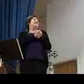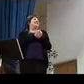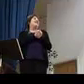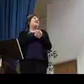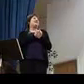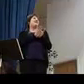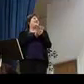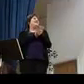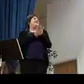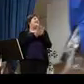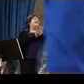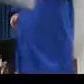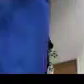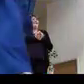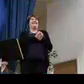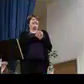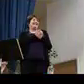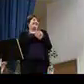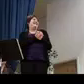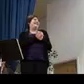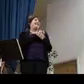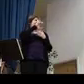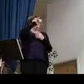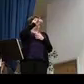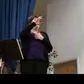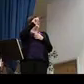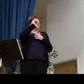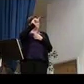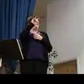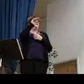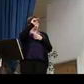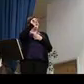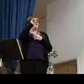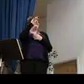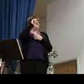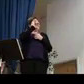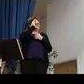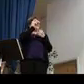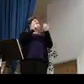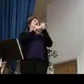Assistant. Jessica Lynn Madison, Associate of Applied Science, Medical